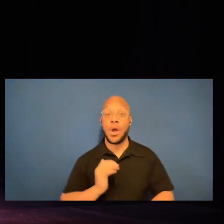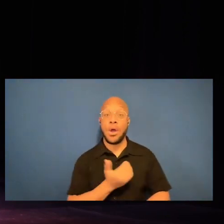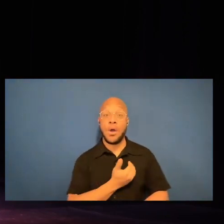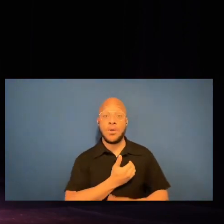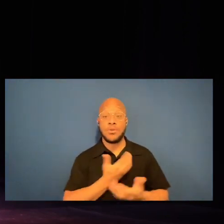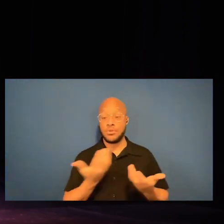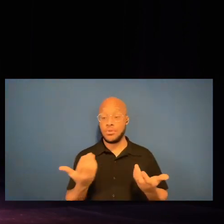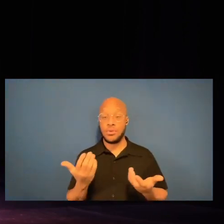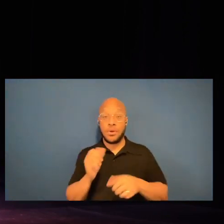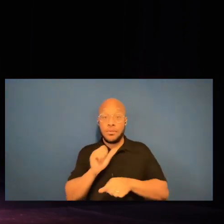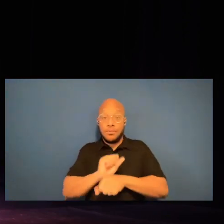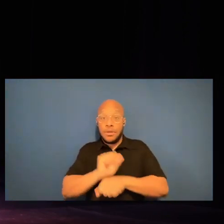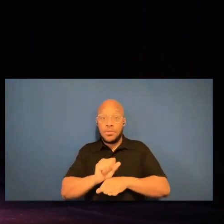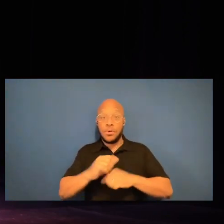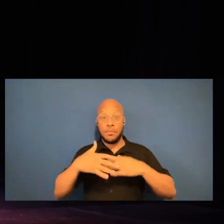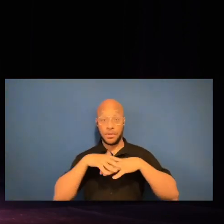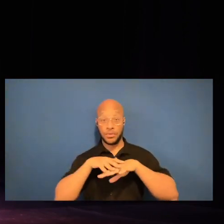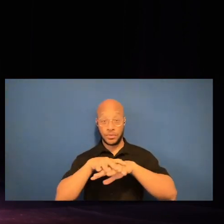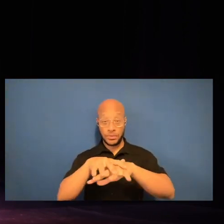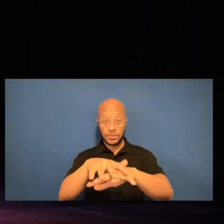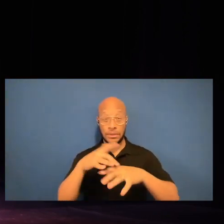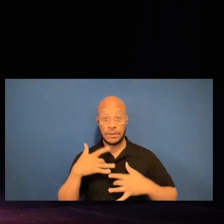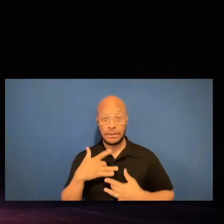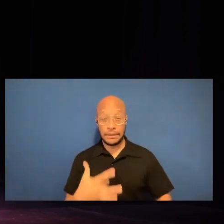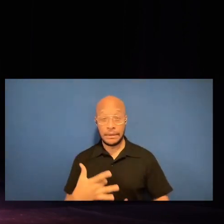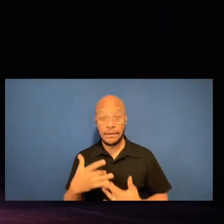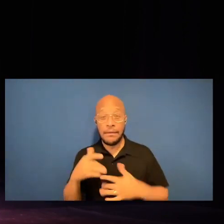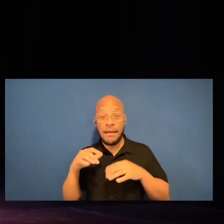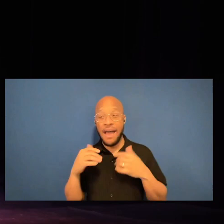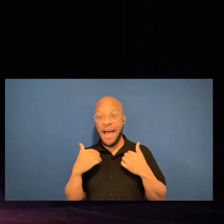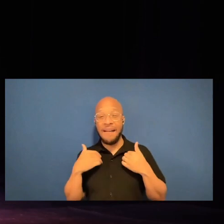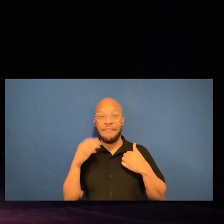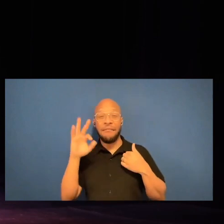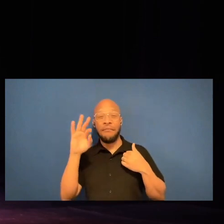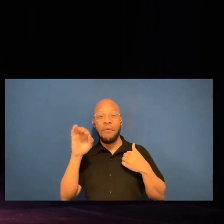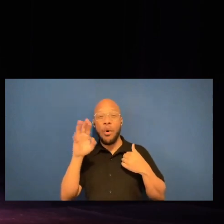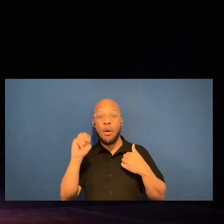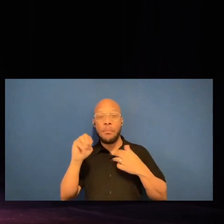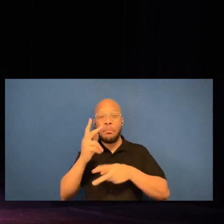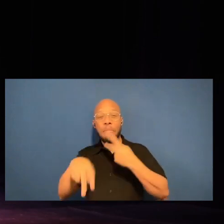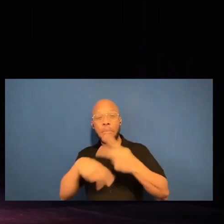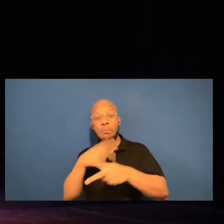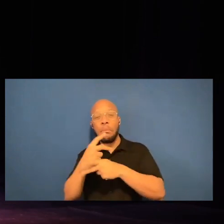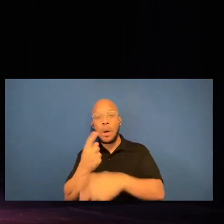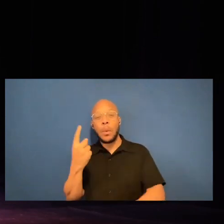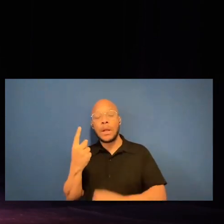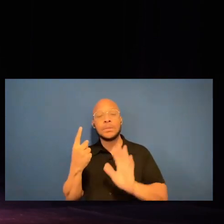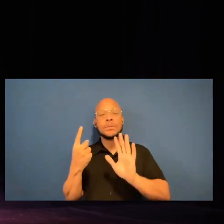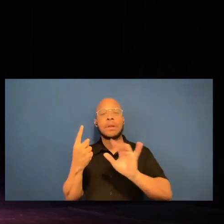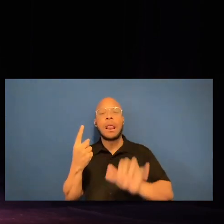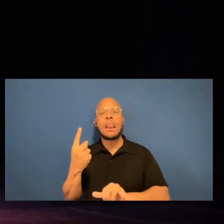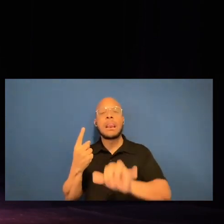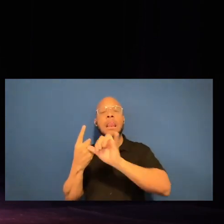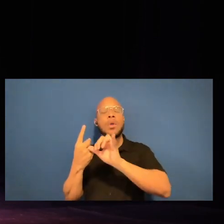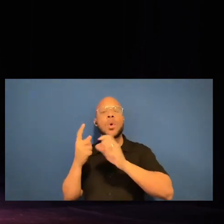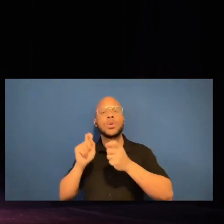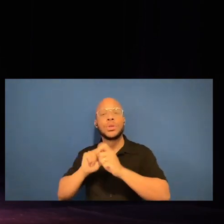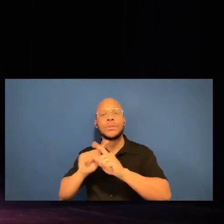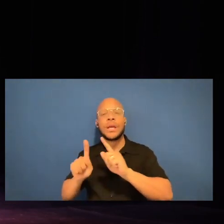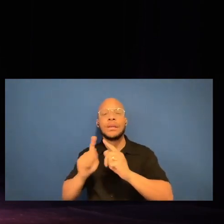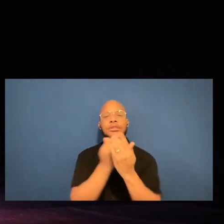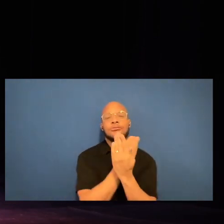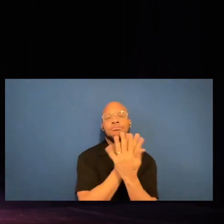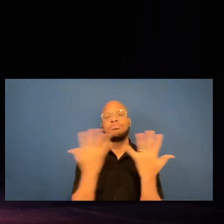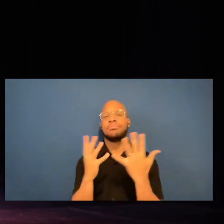making space for the unexpected and the untamed. Abundance rewards innovation, it honors our